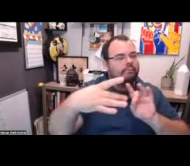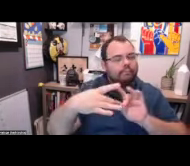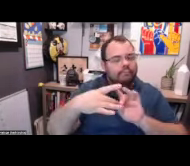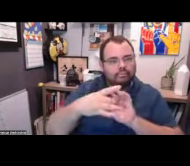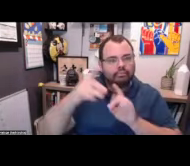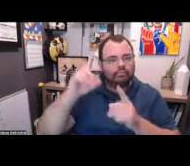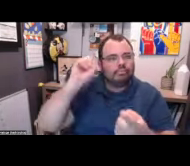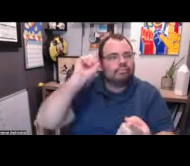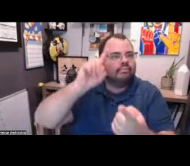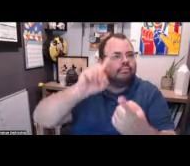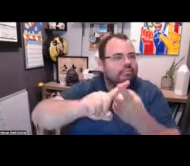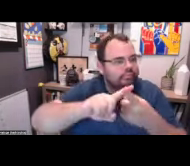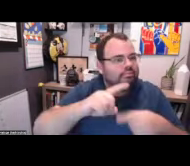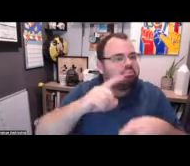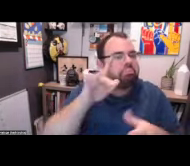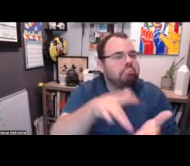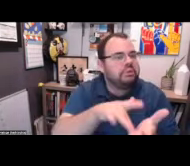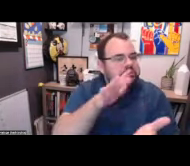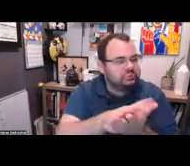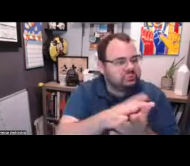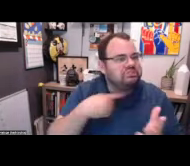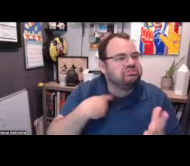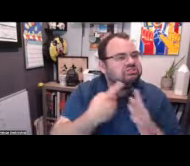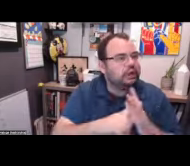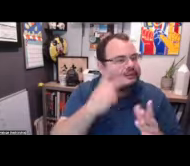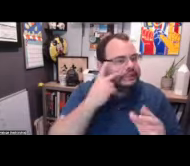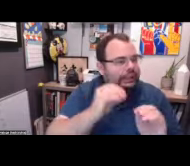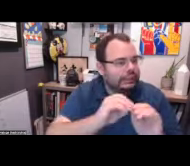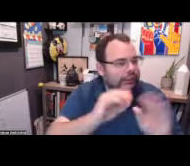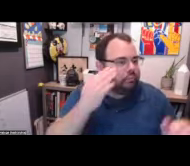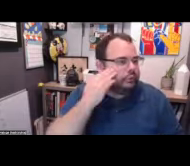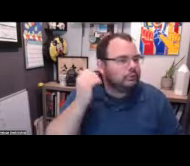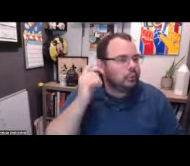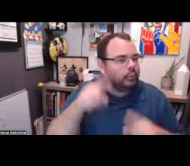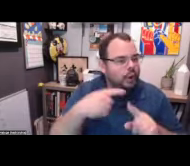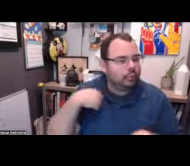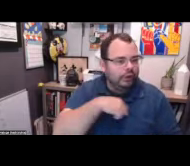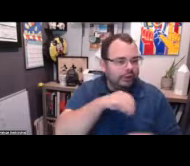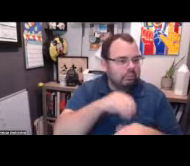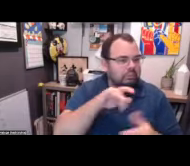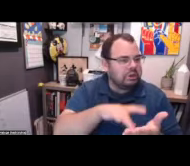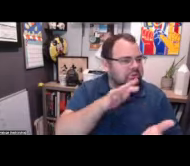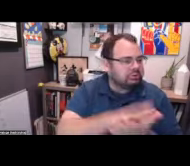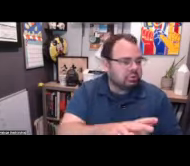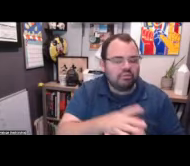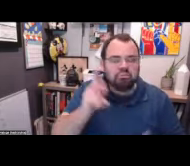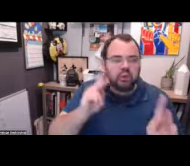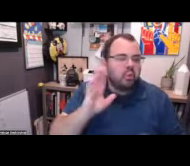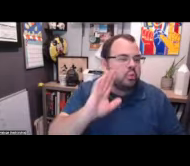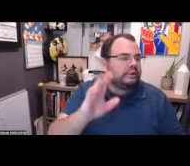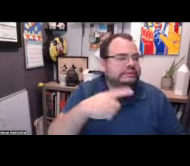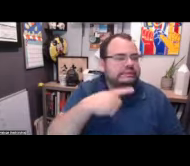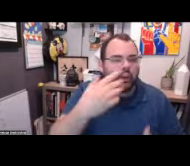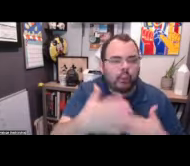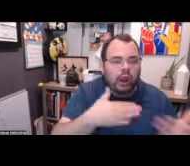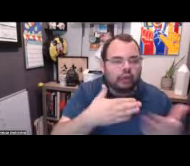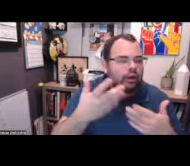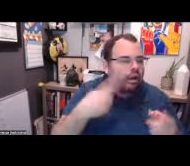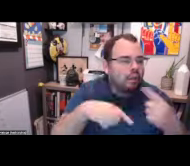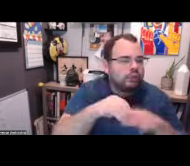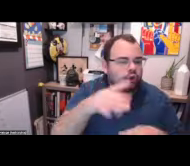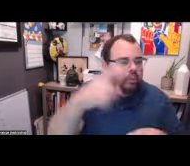wasn't clear, but I started to slowly disconnect with the deafness and the deaf community. So until